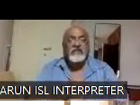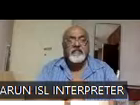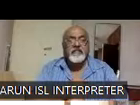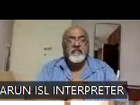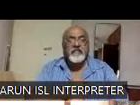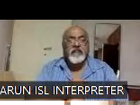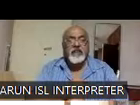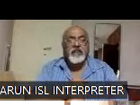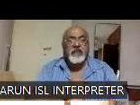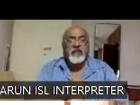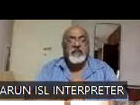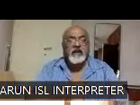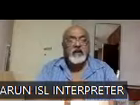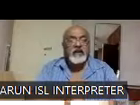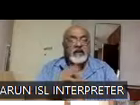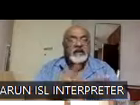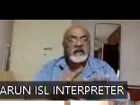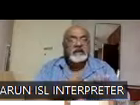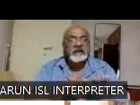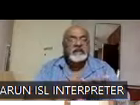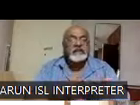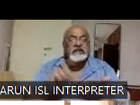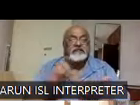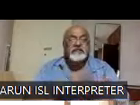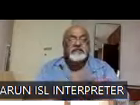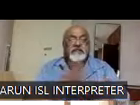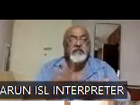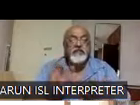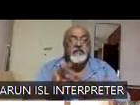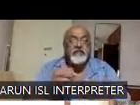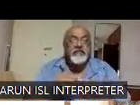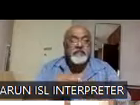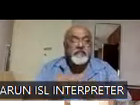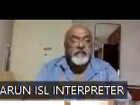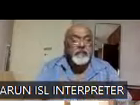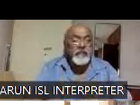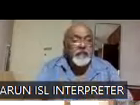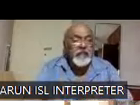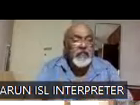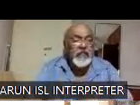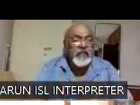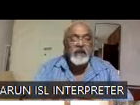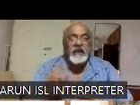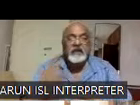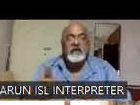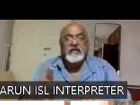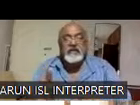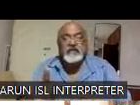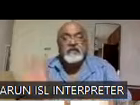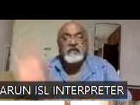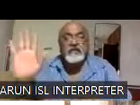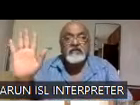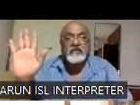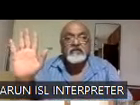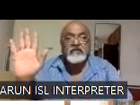Mrs. Chib, they all came together and they fought for the rights of their children. And later on, she became the chairperson of